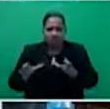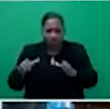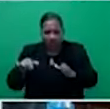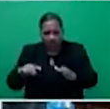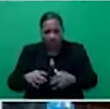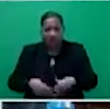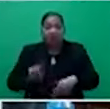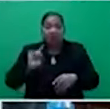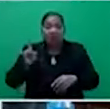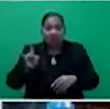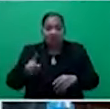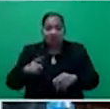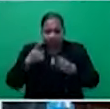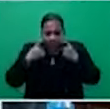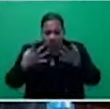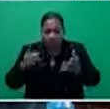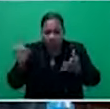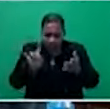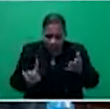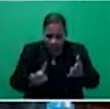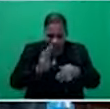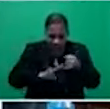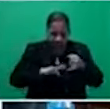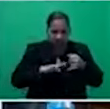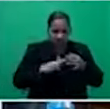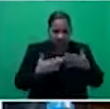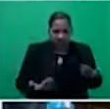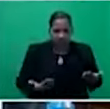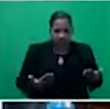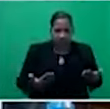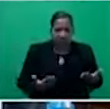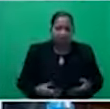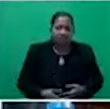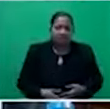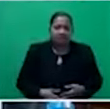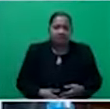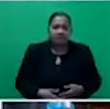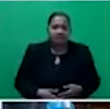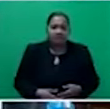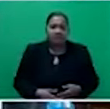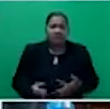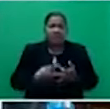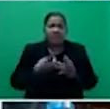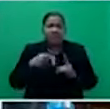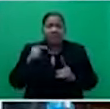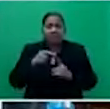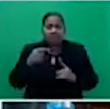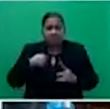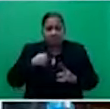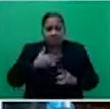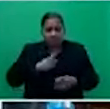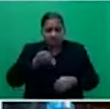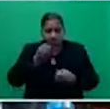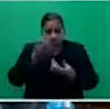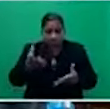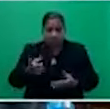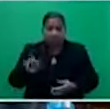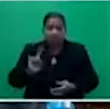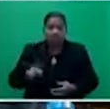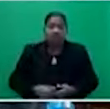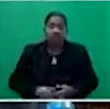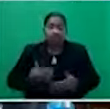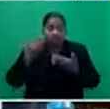into our present. Mr. Speaker, sir, the other point that I also wanted to make, Mr. Speaker, sir, is that